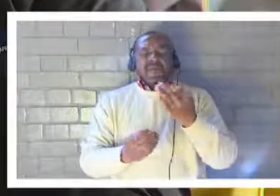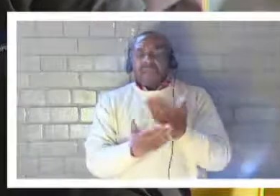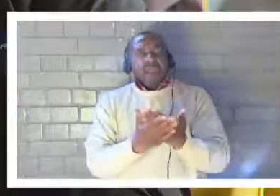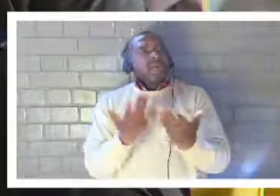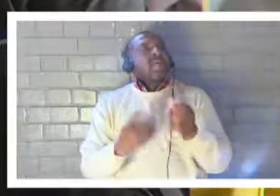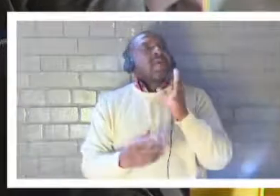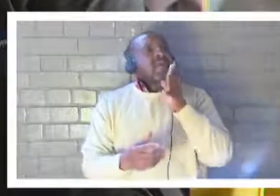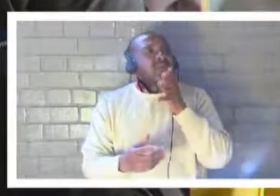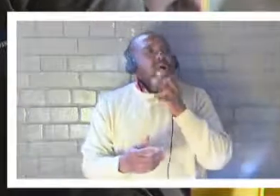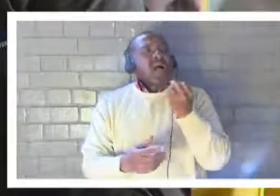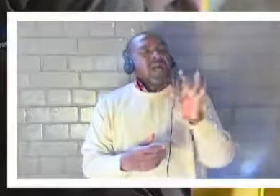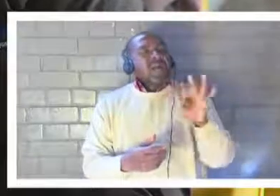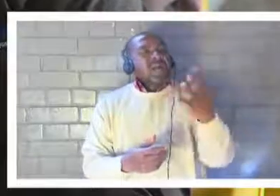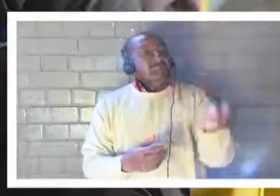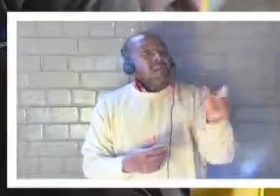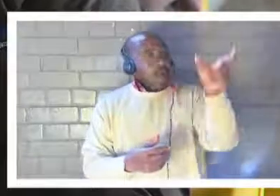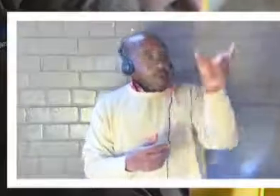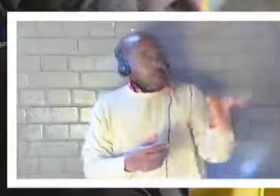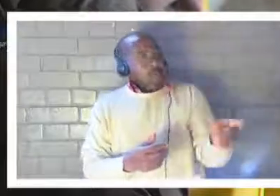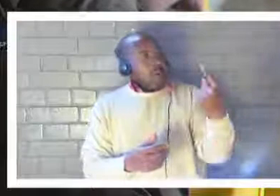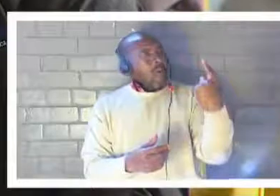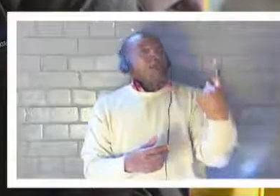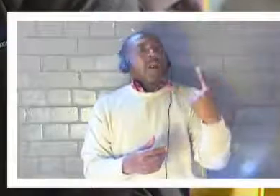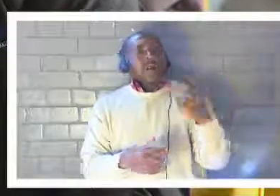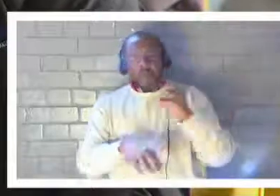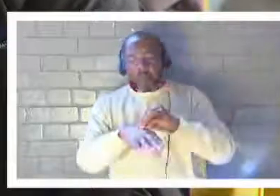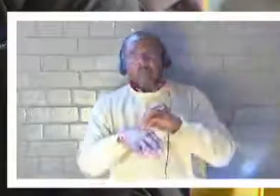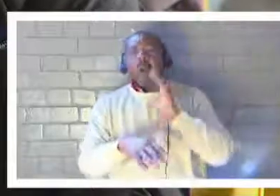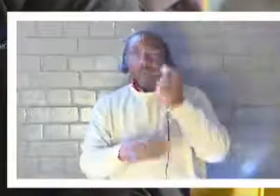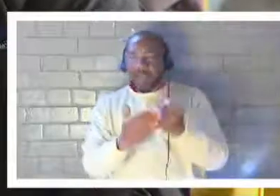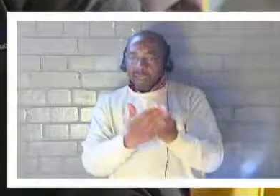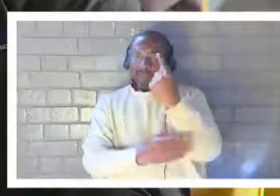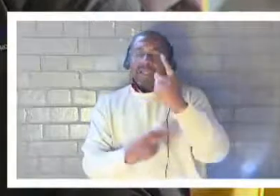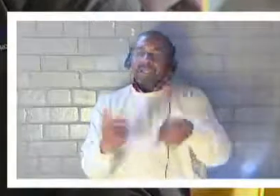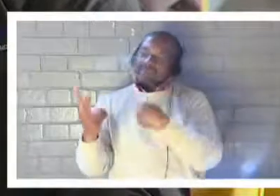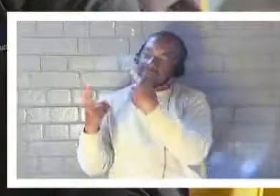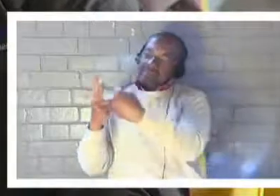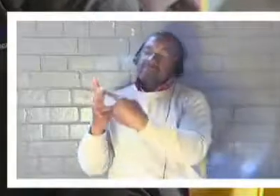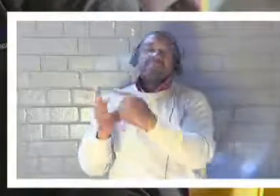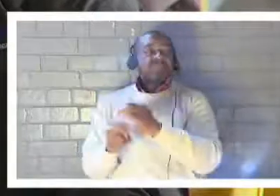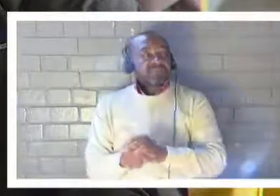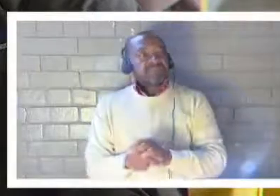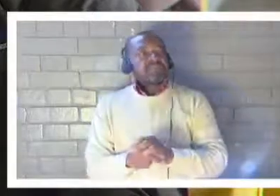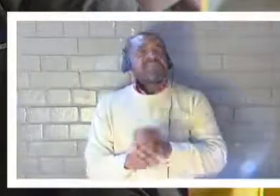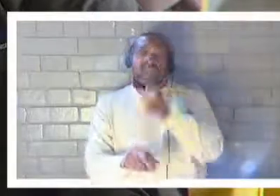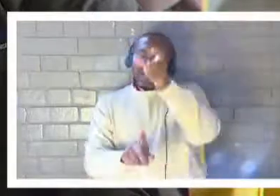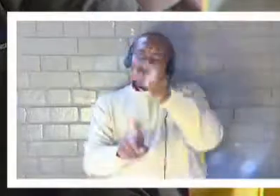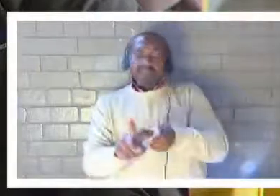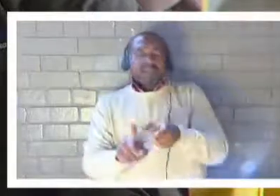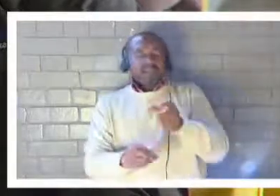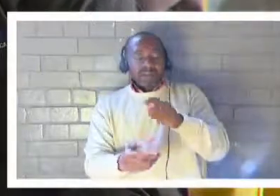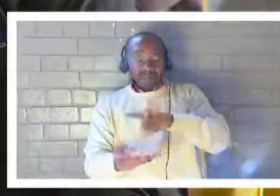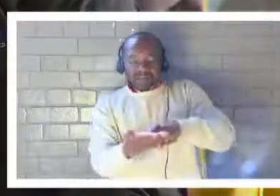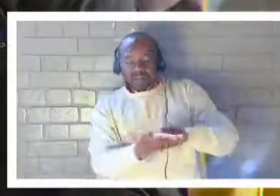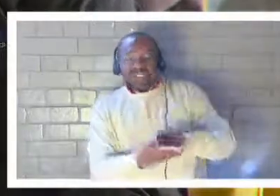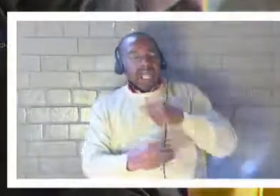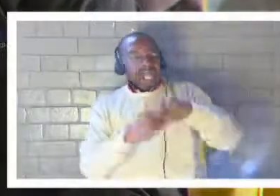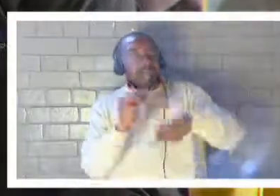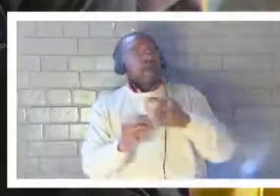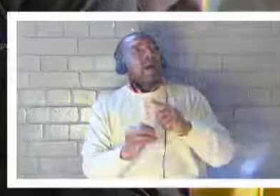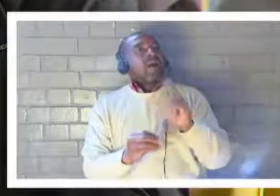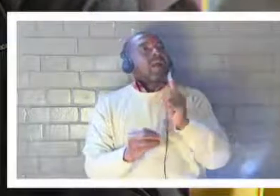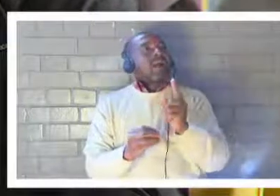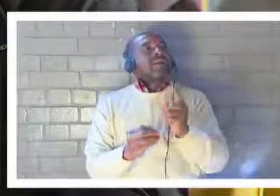problem. Number 2, the issue, my little friend mentioned the issue of materials. We're always being told that there is a